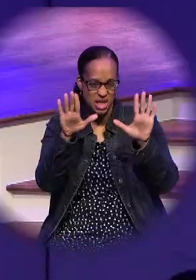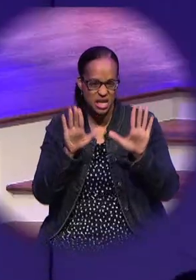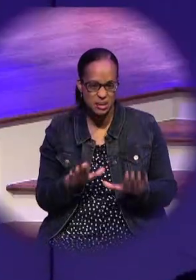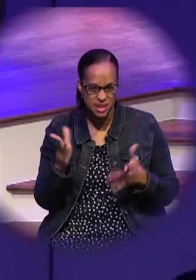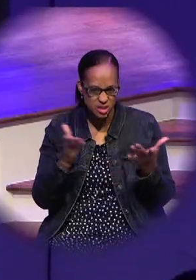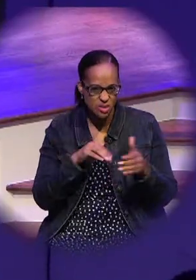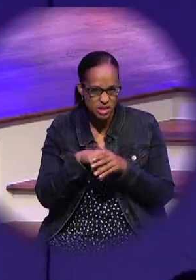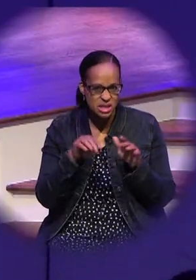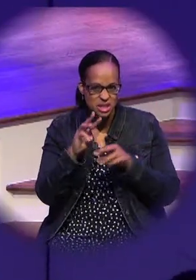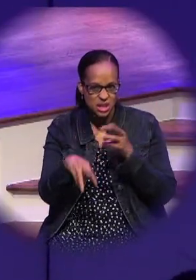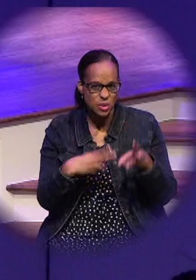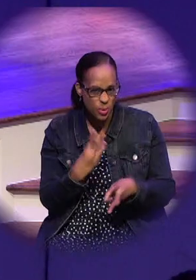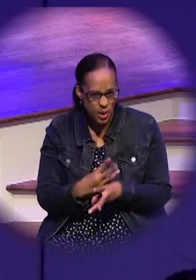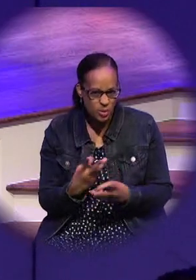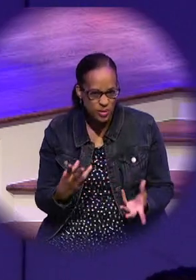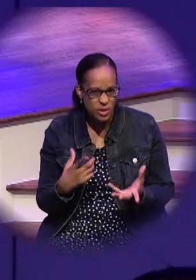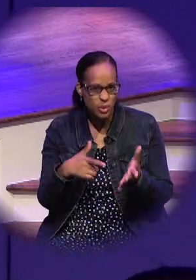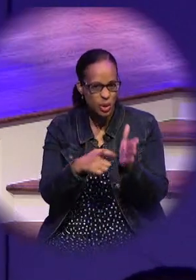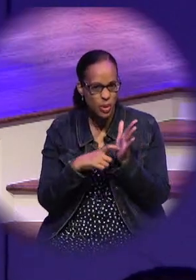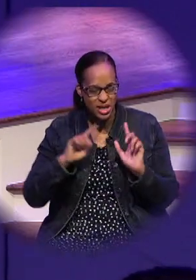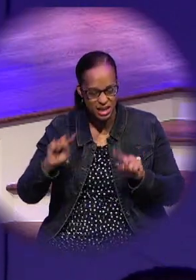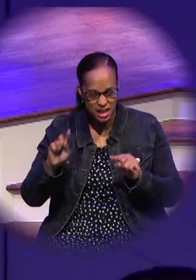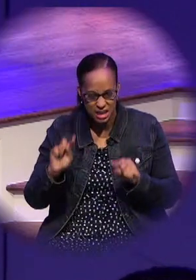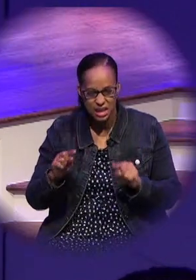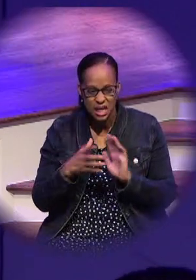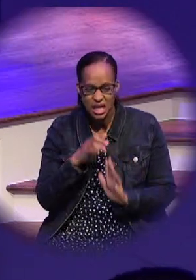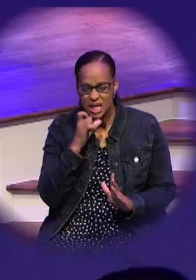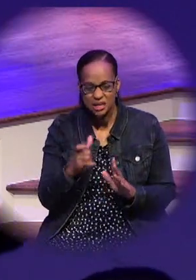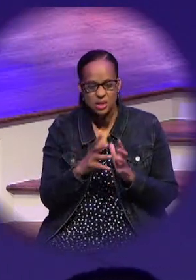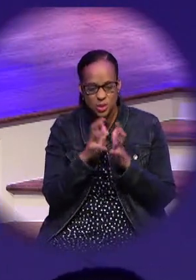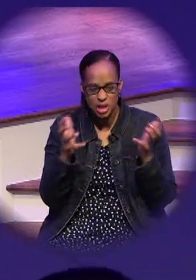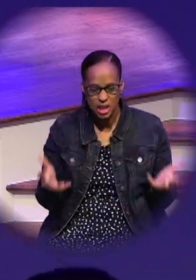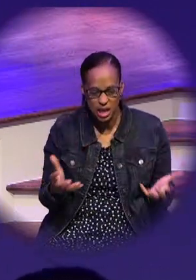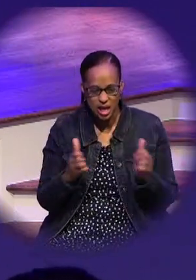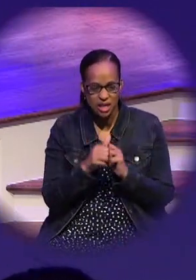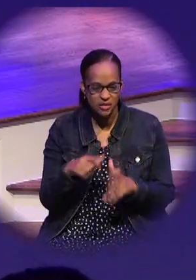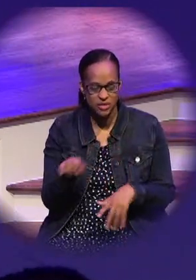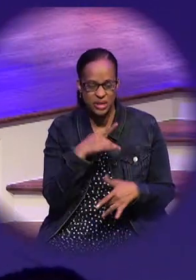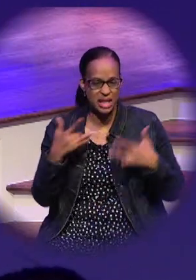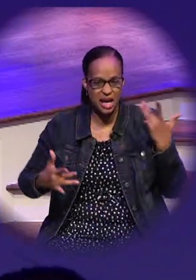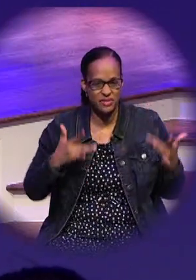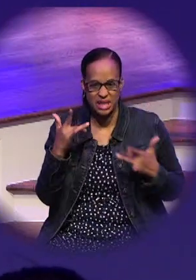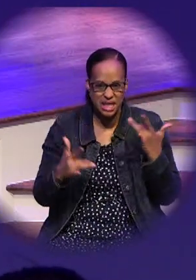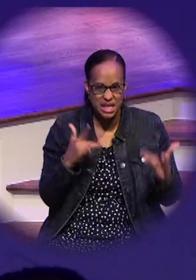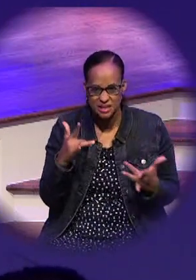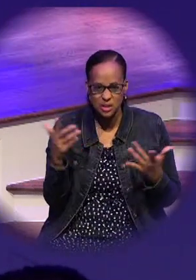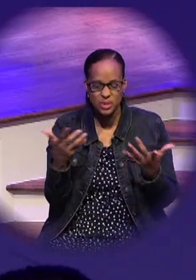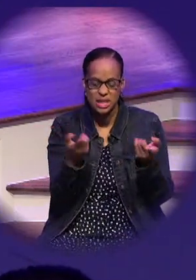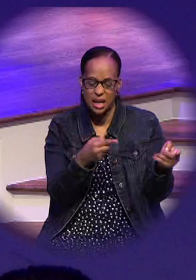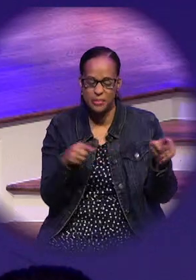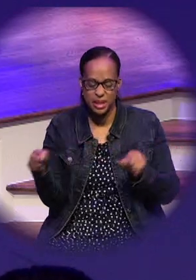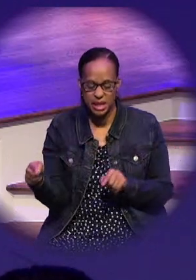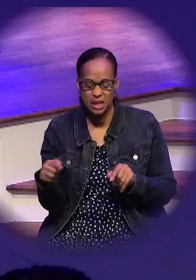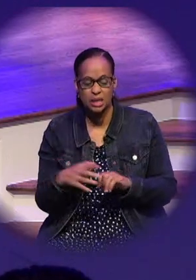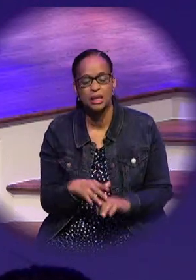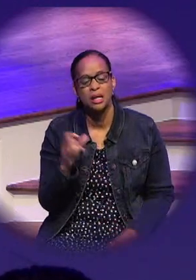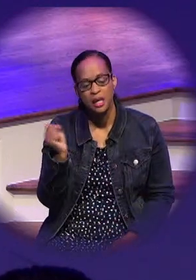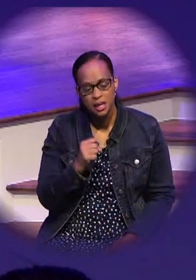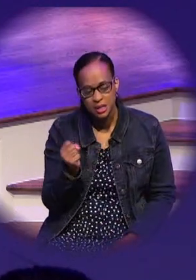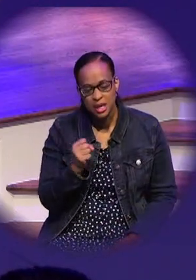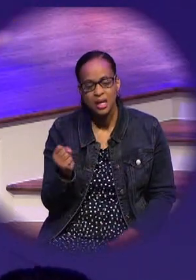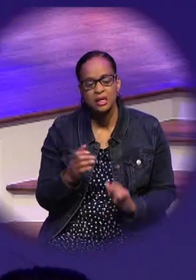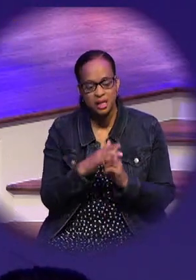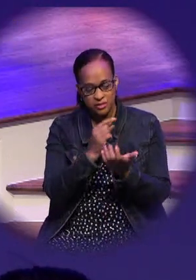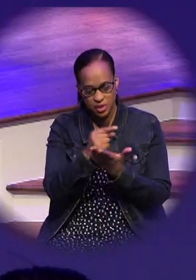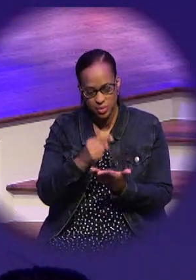world. Required attendance at chapel doesn't do a whole lot for the liveliness of what's happening there. And yet, on February the 8th,